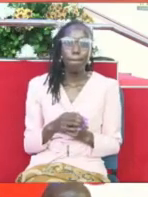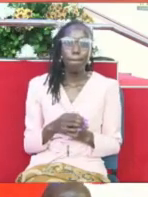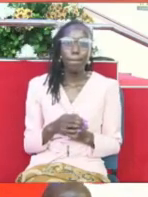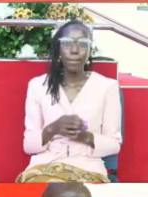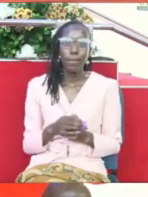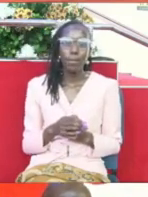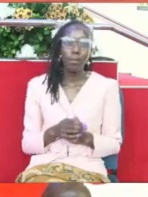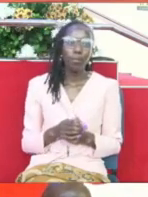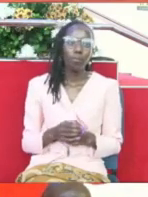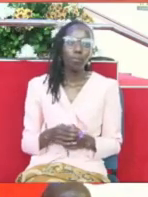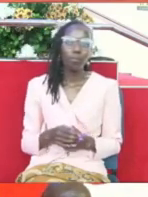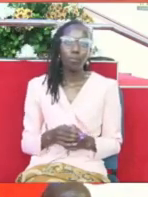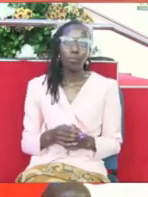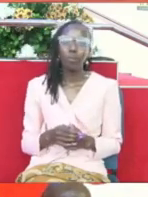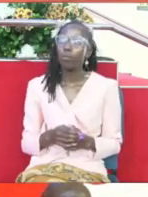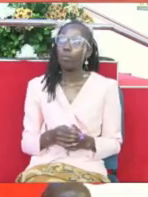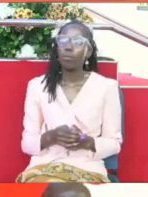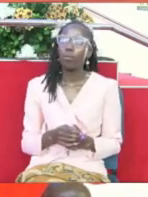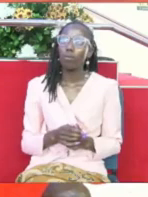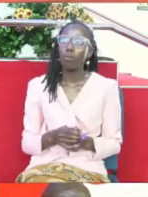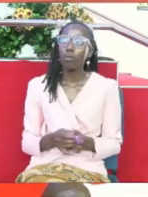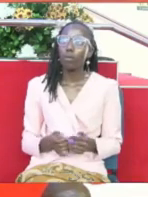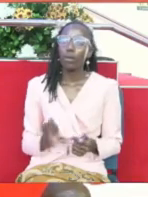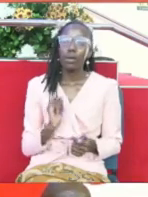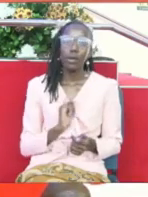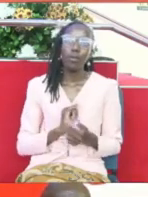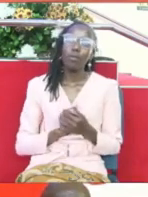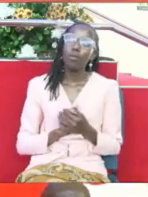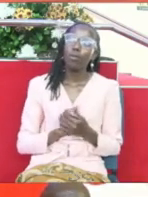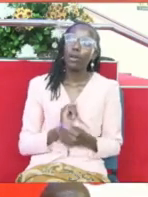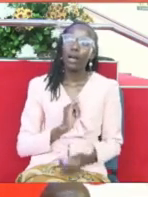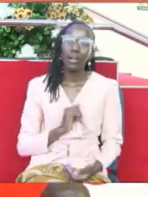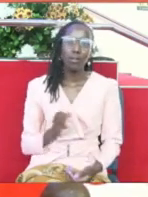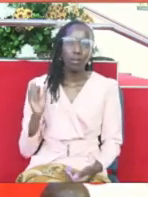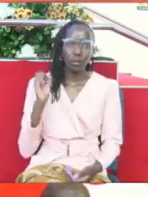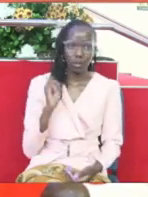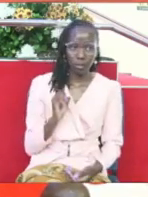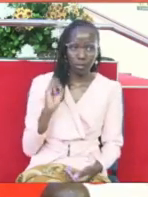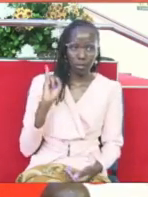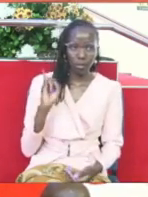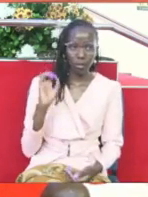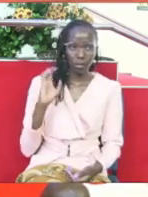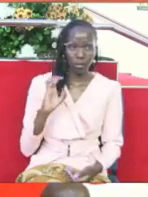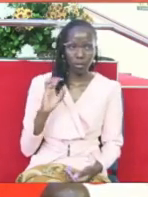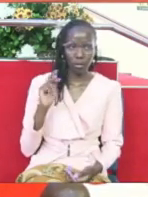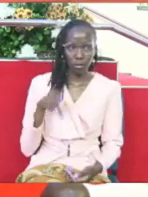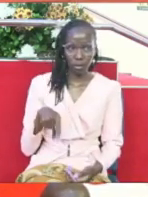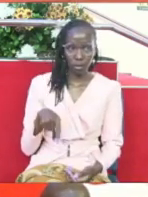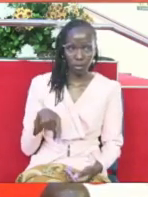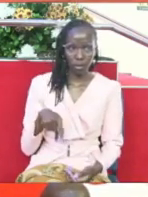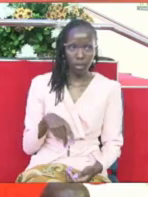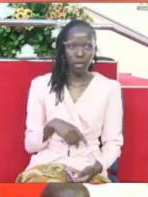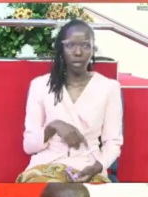am sick, kama mimi ni mgonjwa, and the doctors have said I have a terminal illness, na daktari wamesema na ugonjwa ambao utaniua,